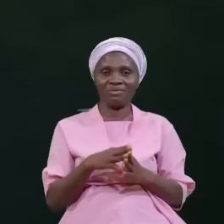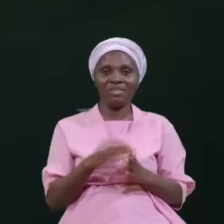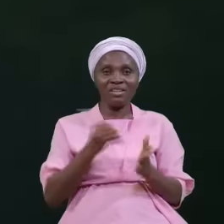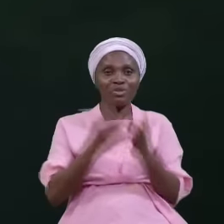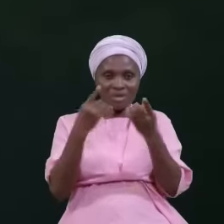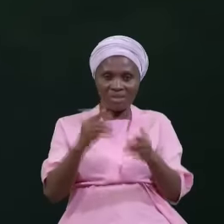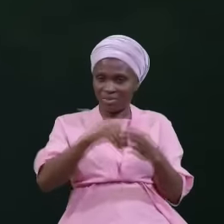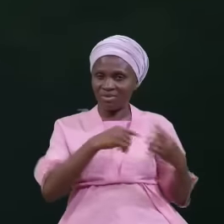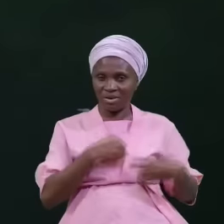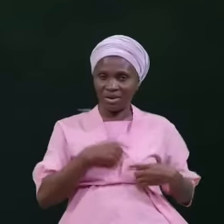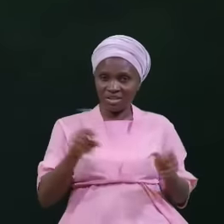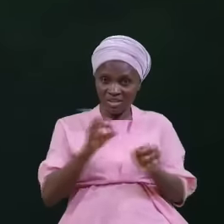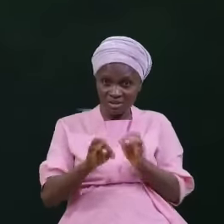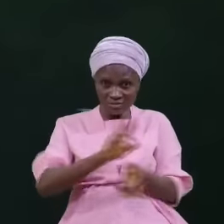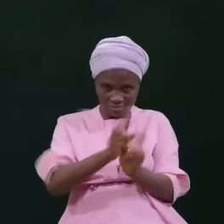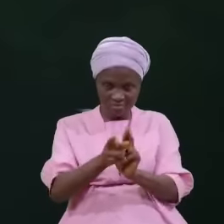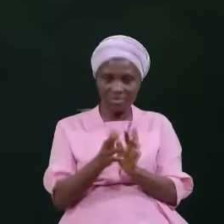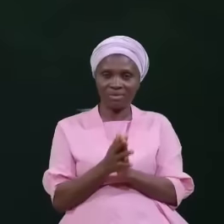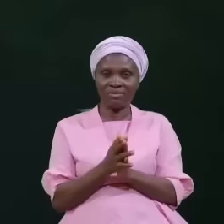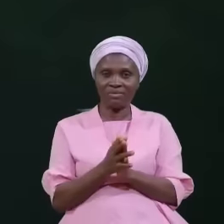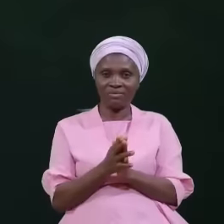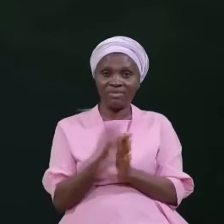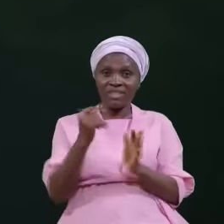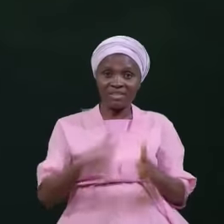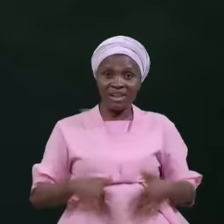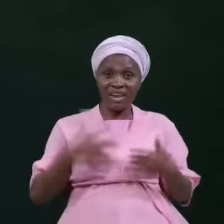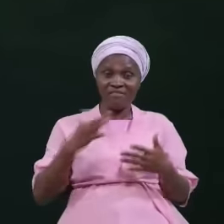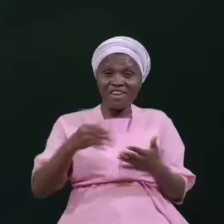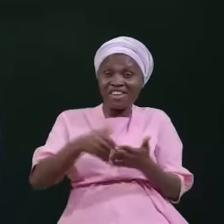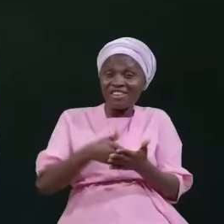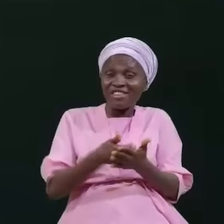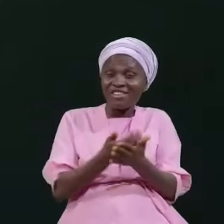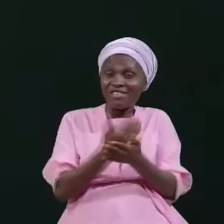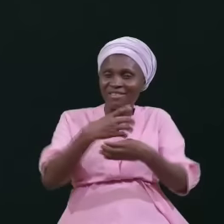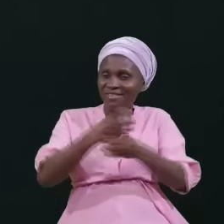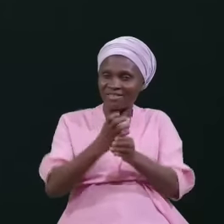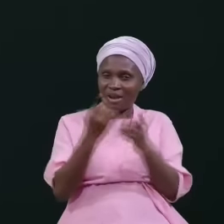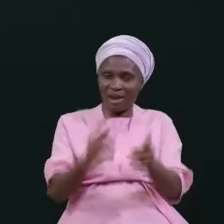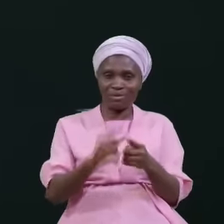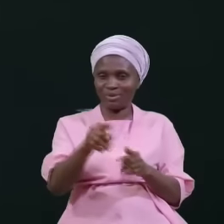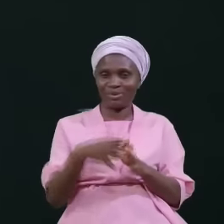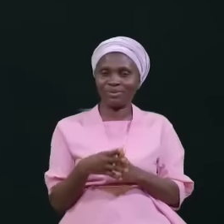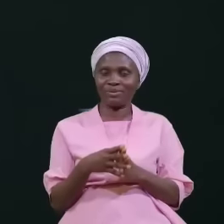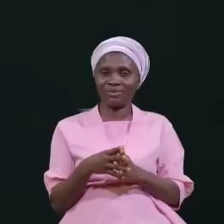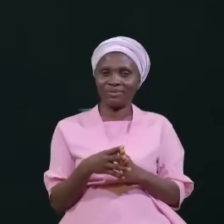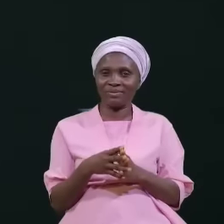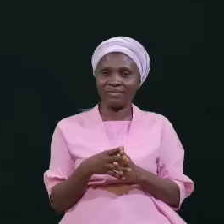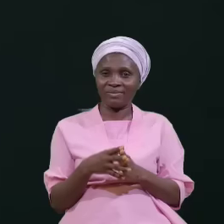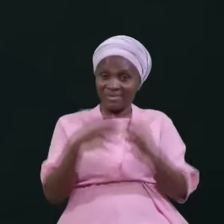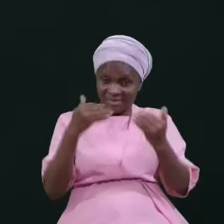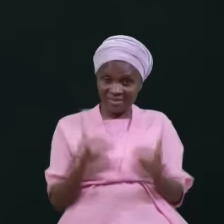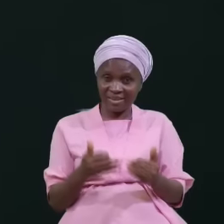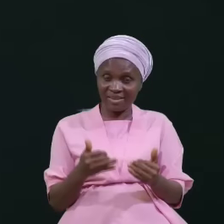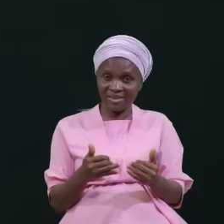transformation, the life of the new creature is in your life. Now you're no more